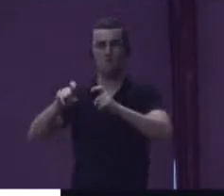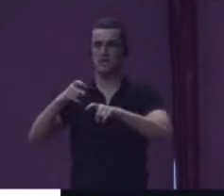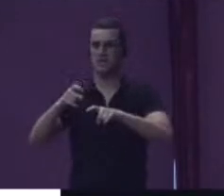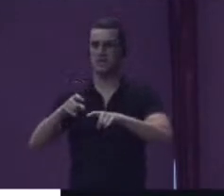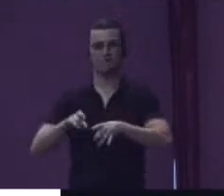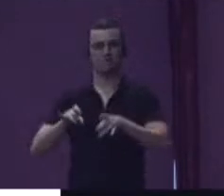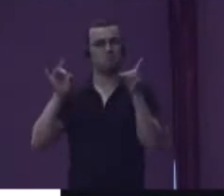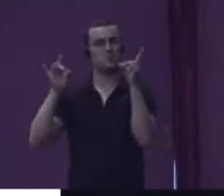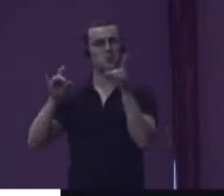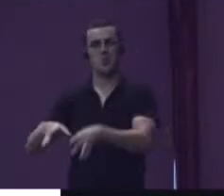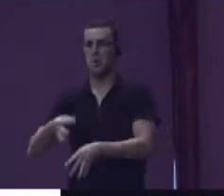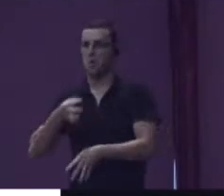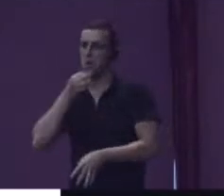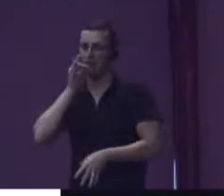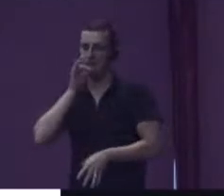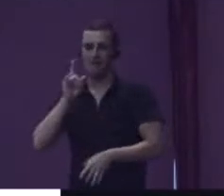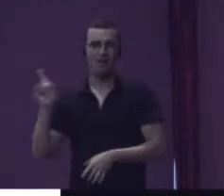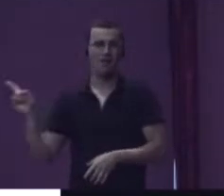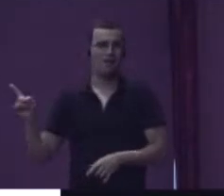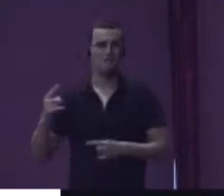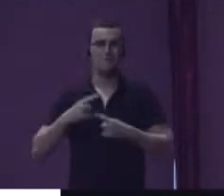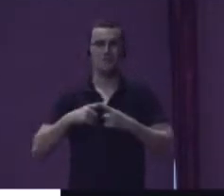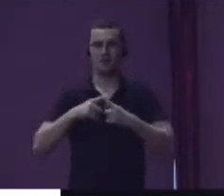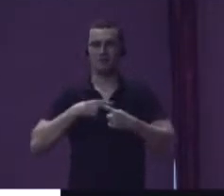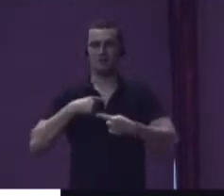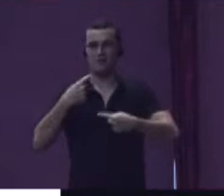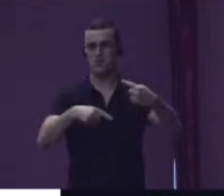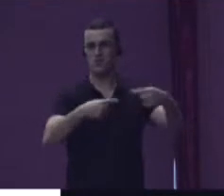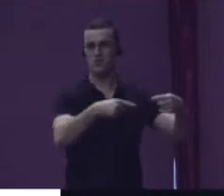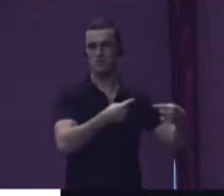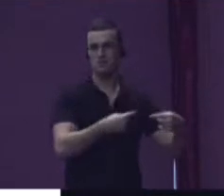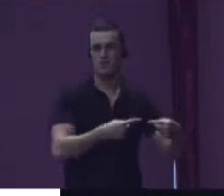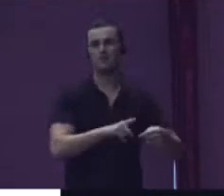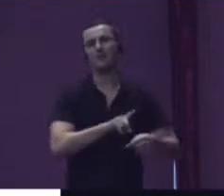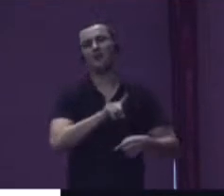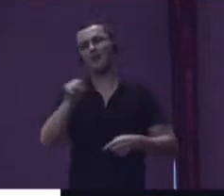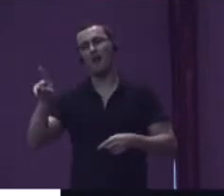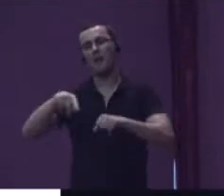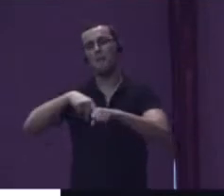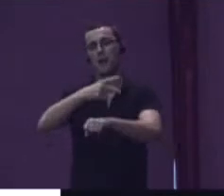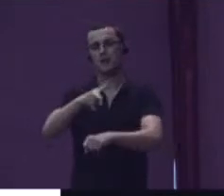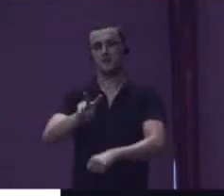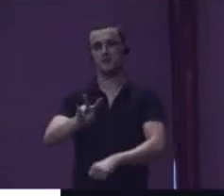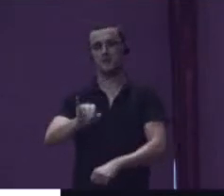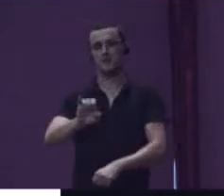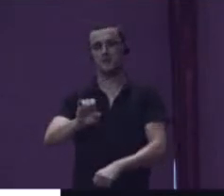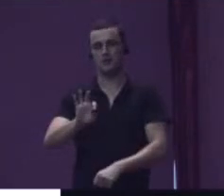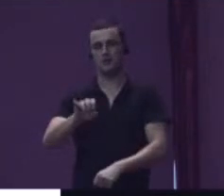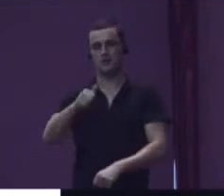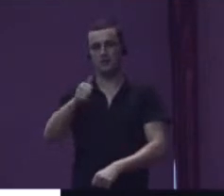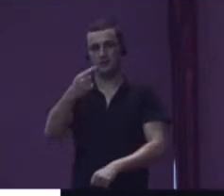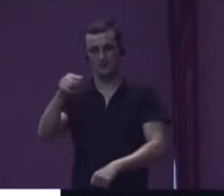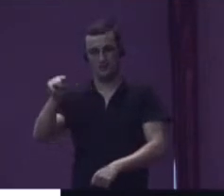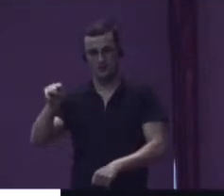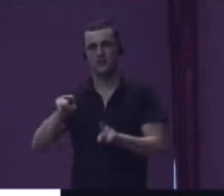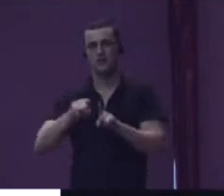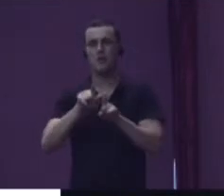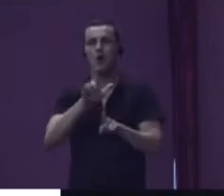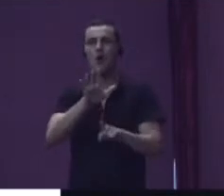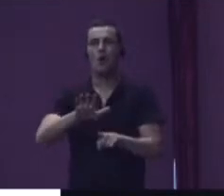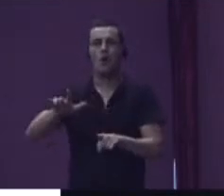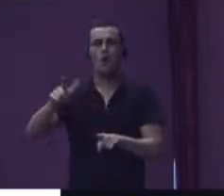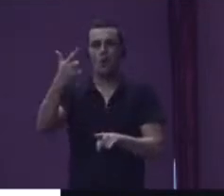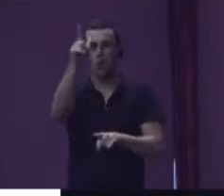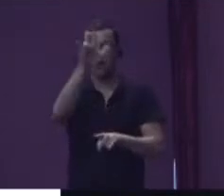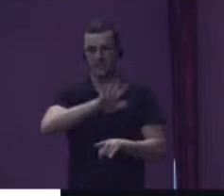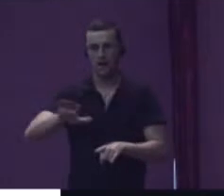from Indonesia, Vietnam, and also in Guatemala, the demand in